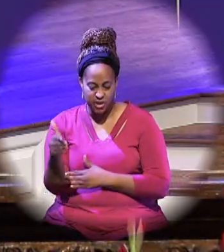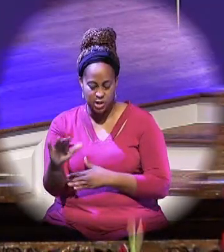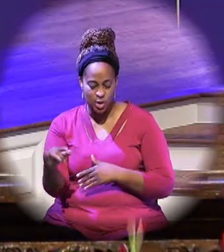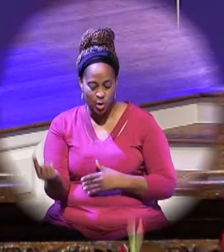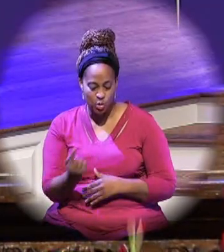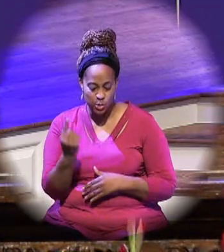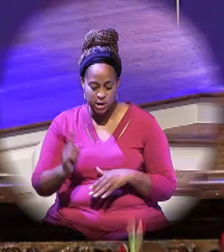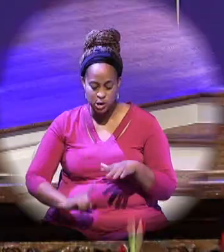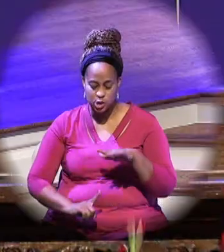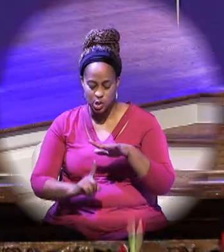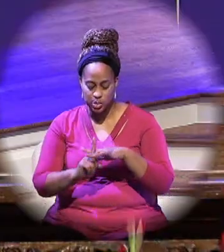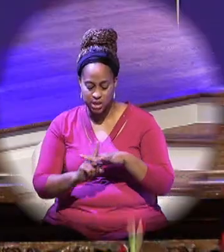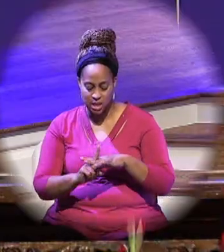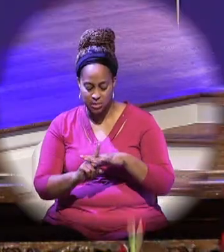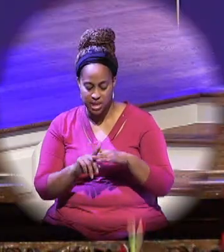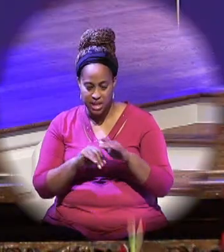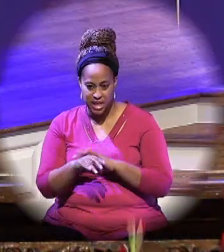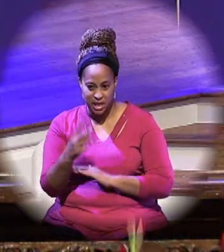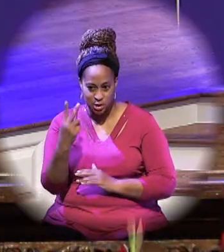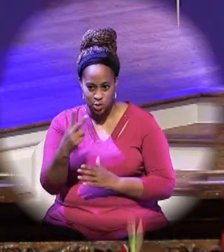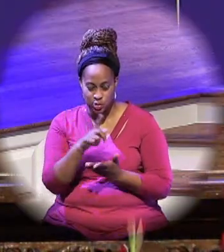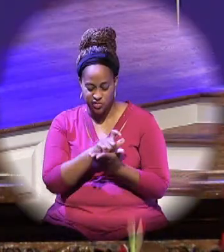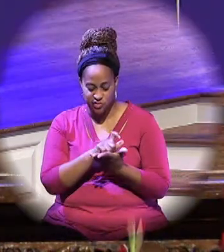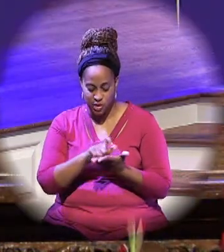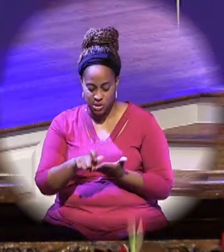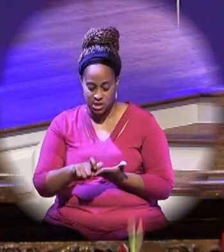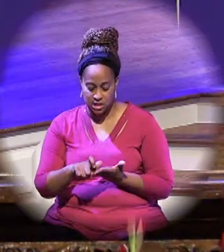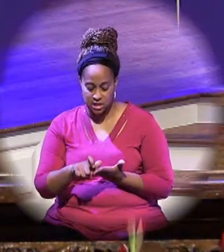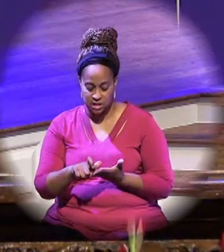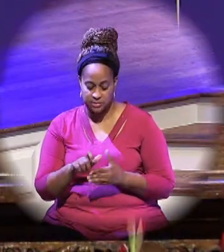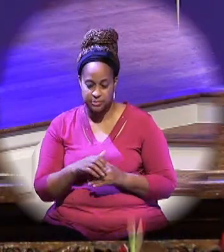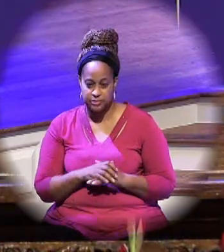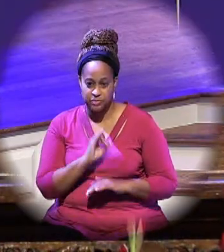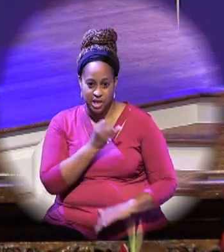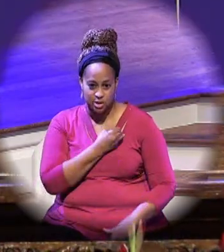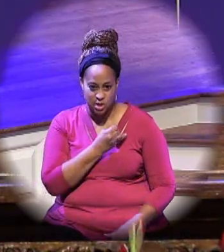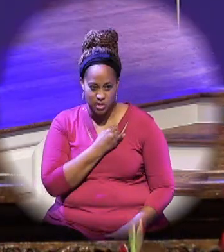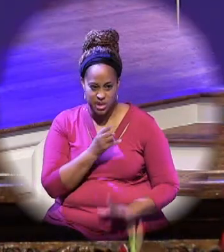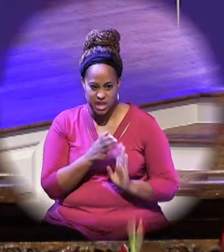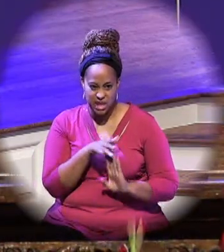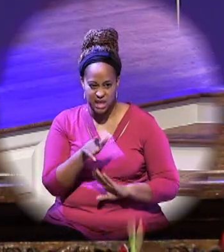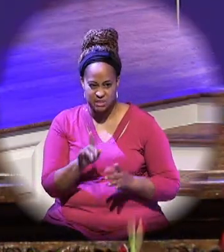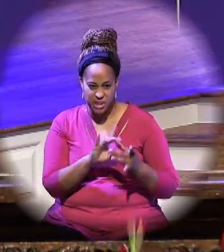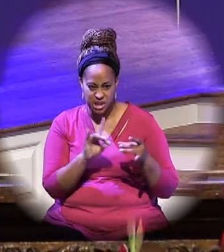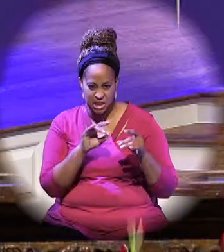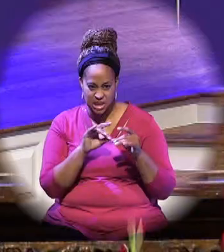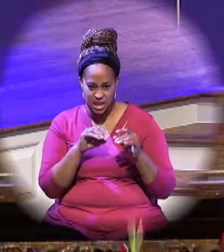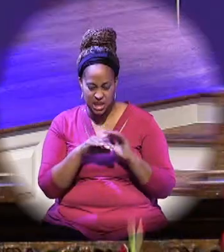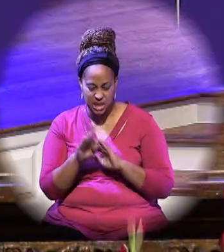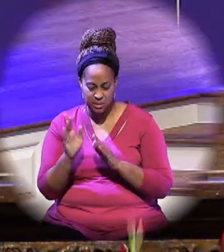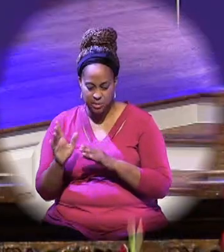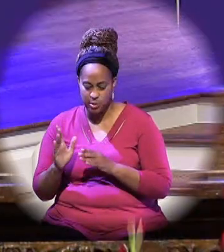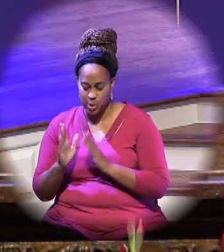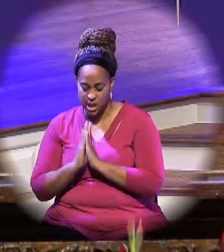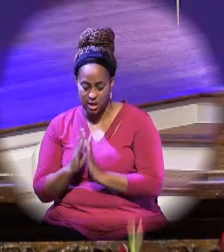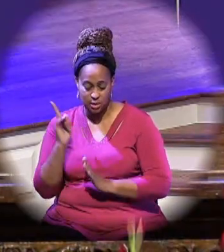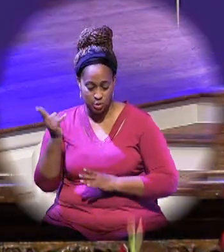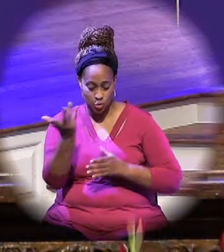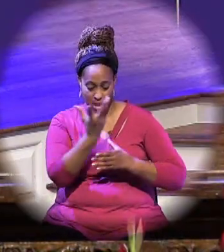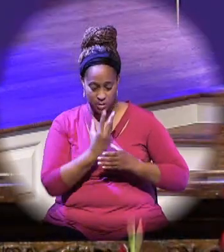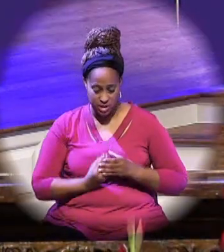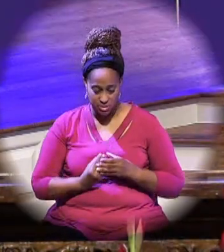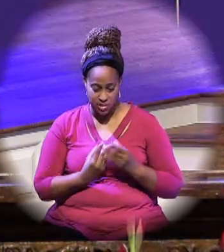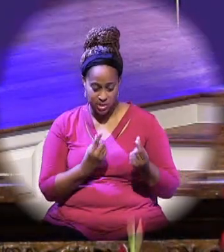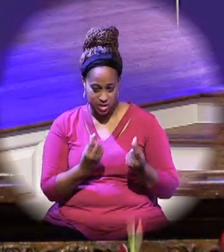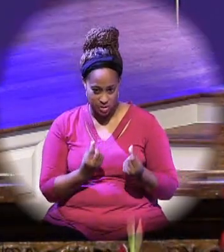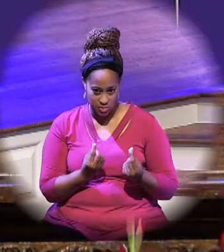shows up in 2 verses. Jonah doesn't even mention him in his prayer. He swallows him, and then what does he